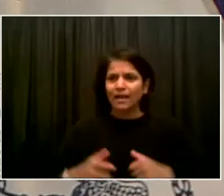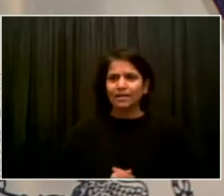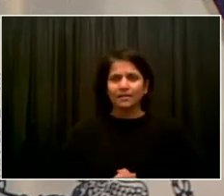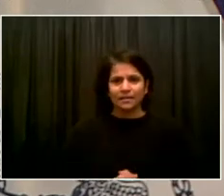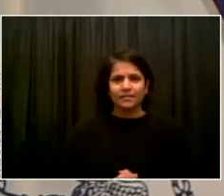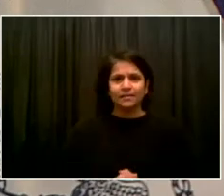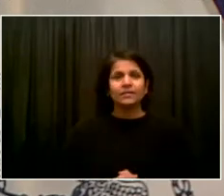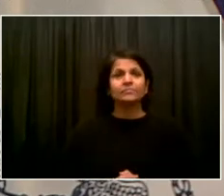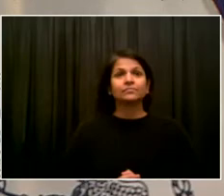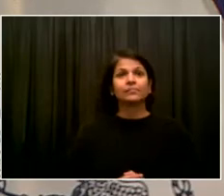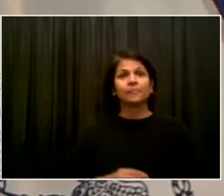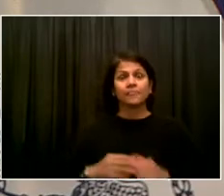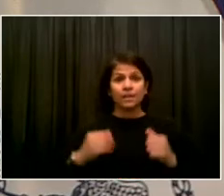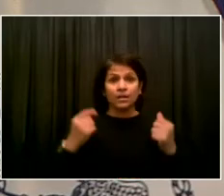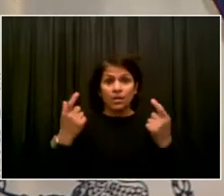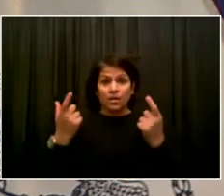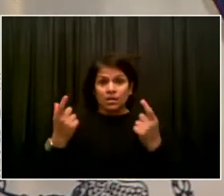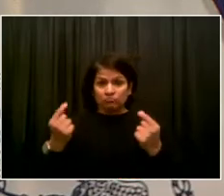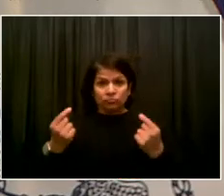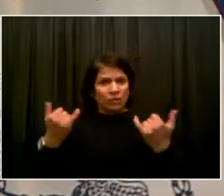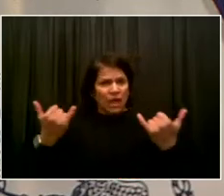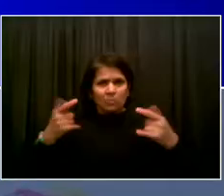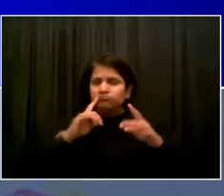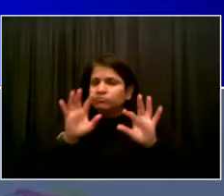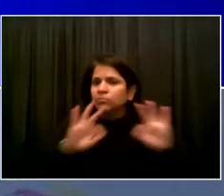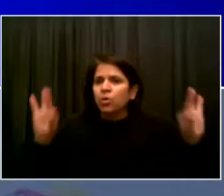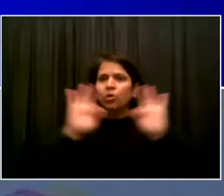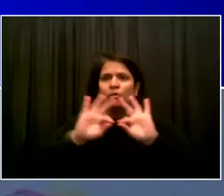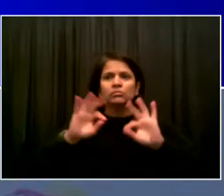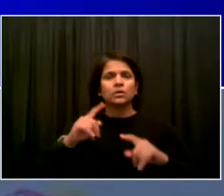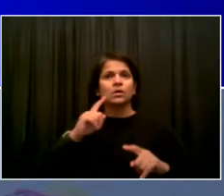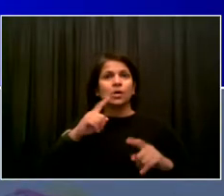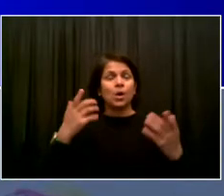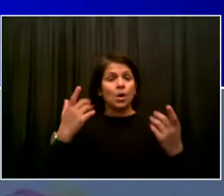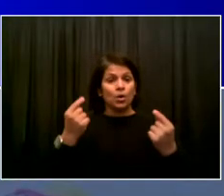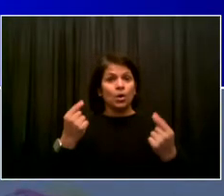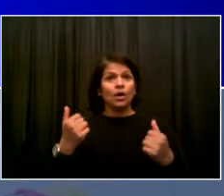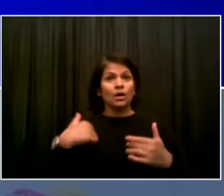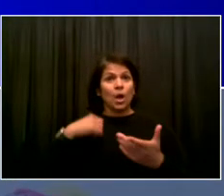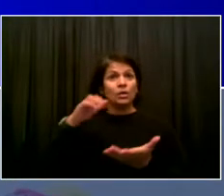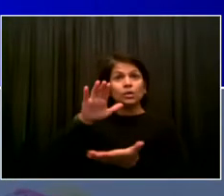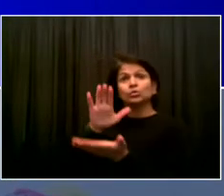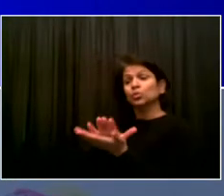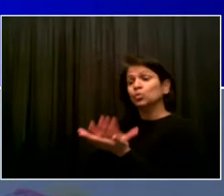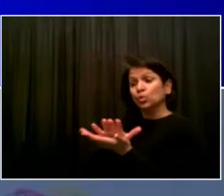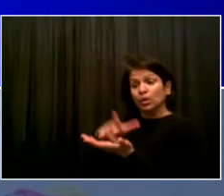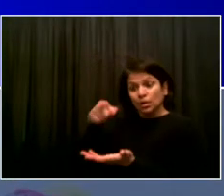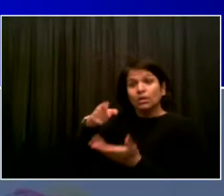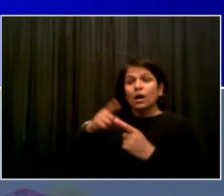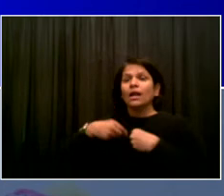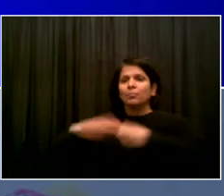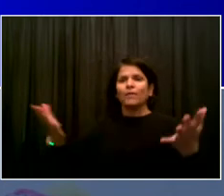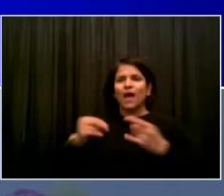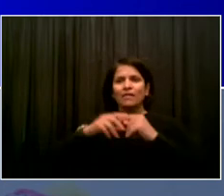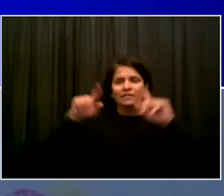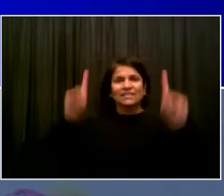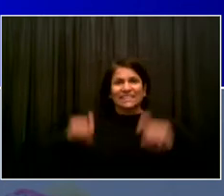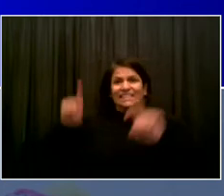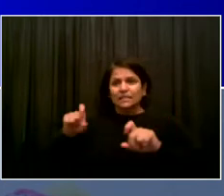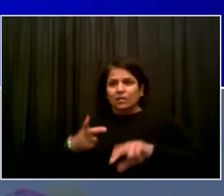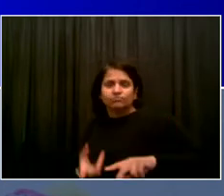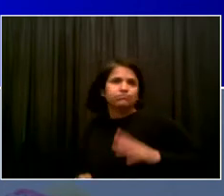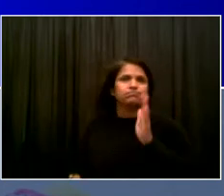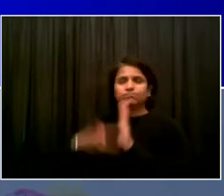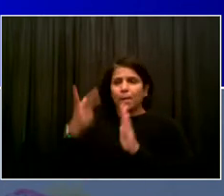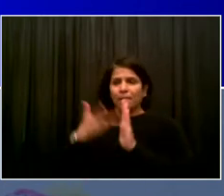important announcement today, we're going to double the amount of testing we do every day in our schools. So right now, we do